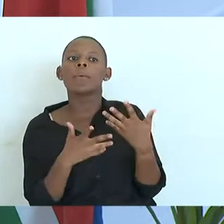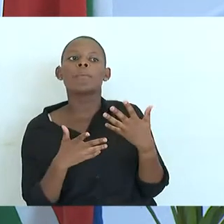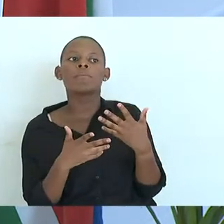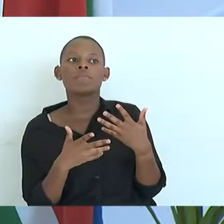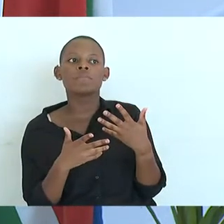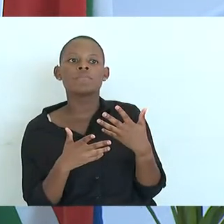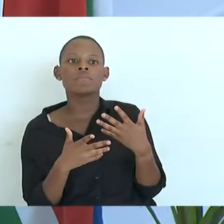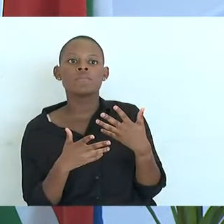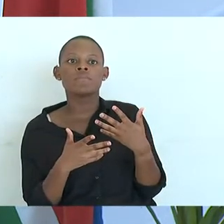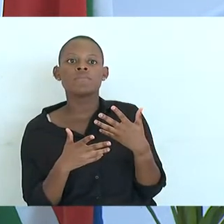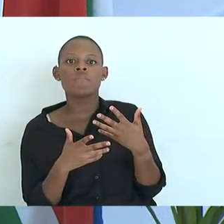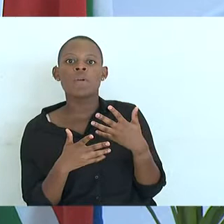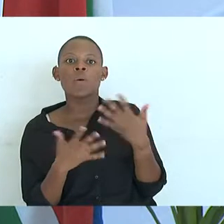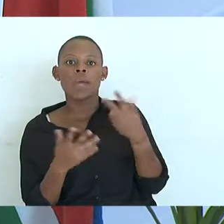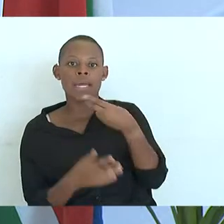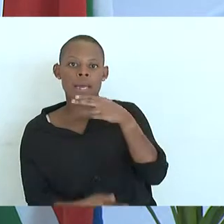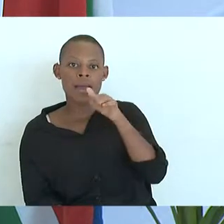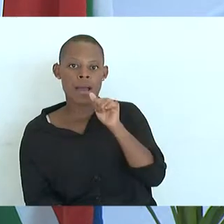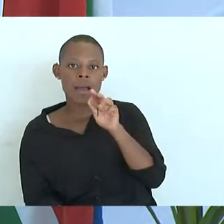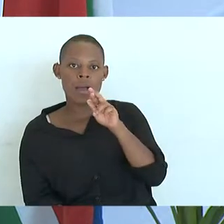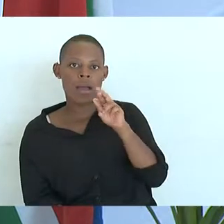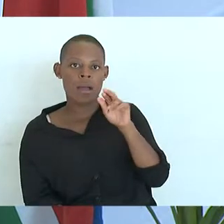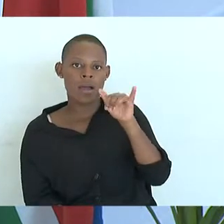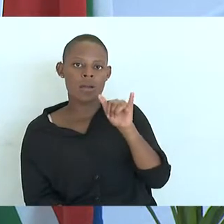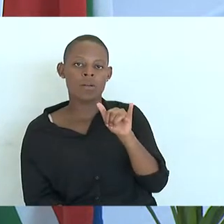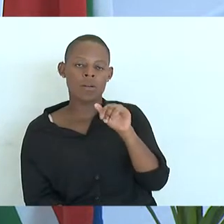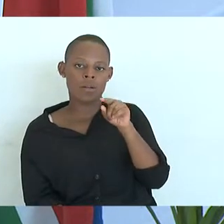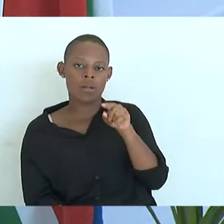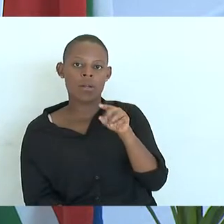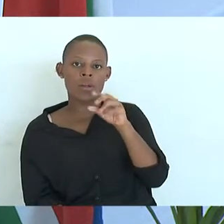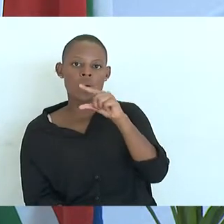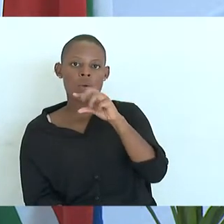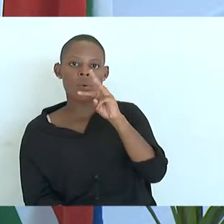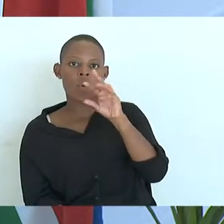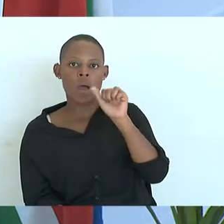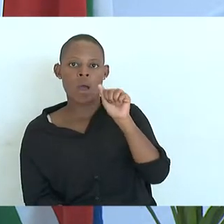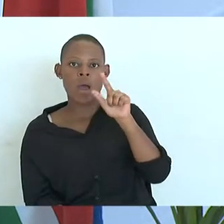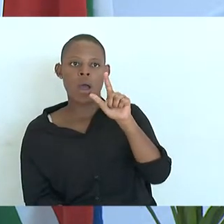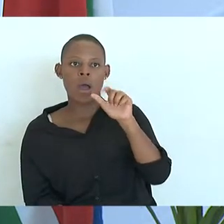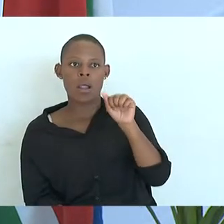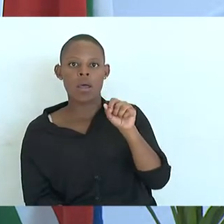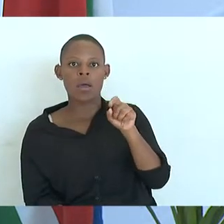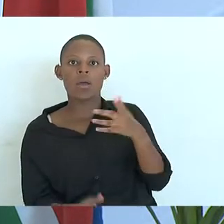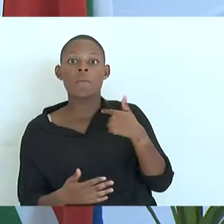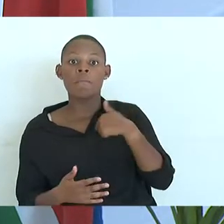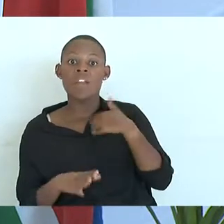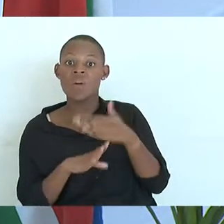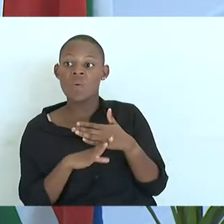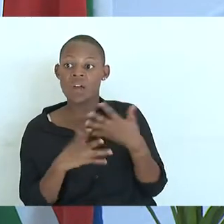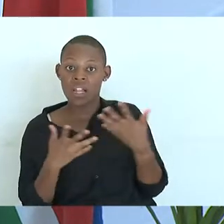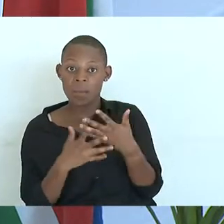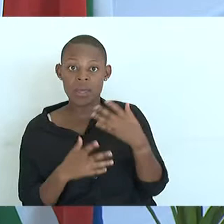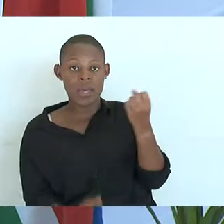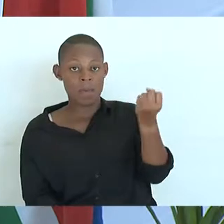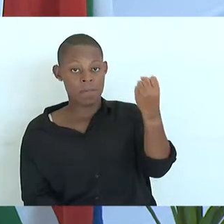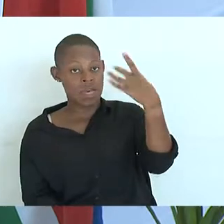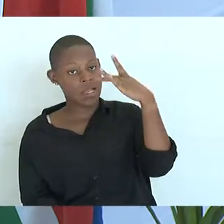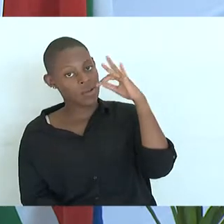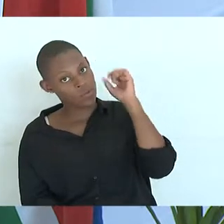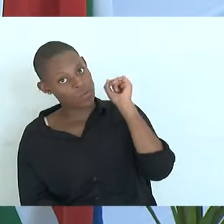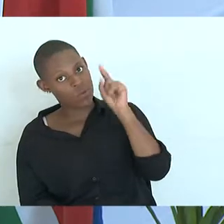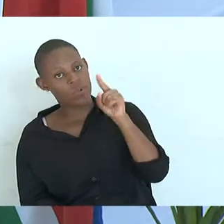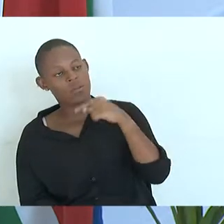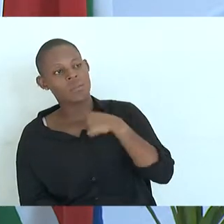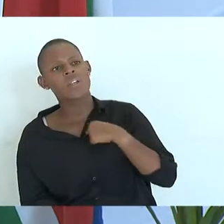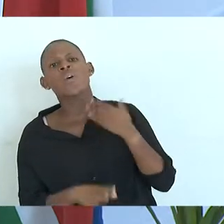kwi district yase Gwala. Mina ngisebenza ngale emkhanyakude. Omunye umsebenzi